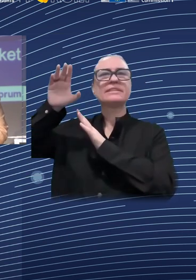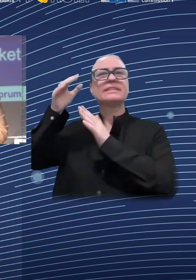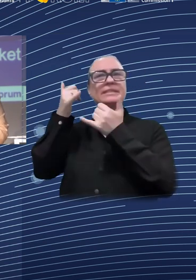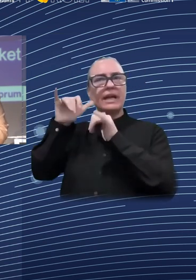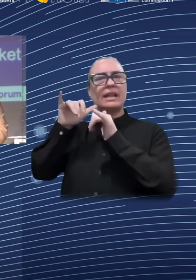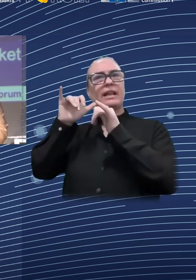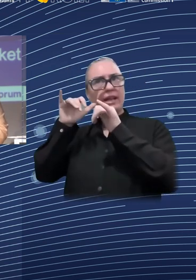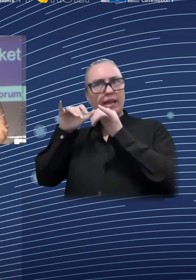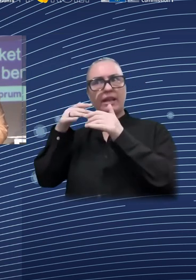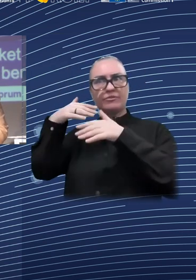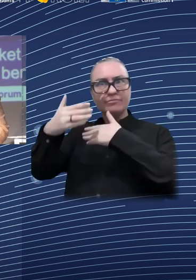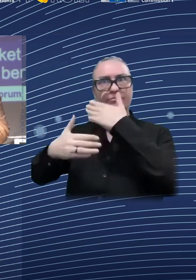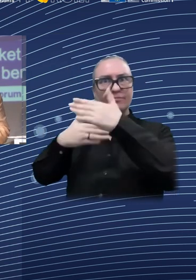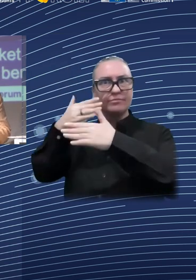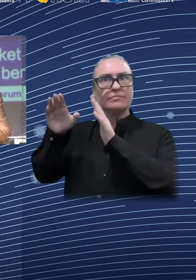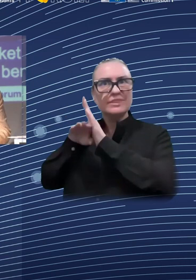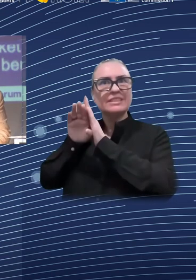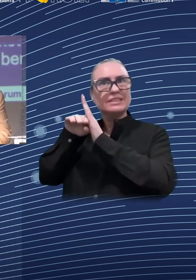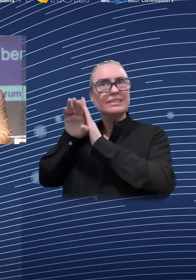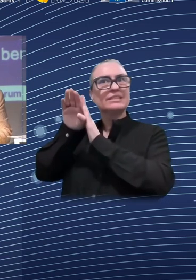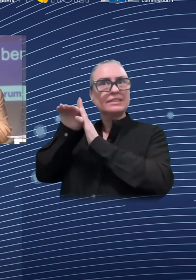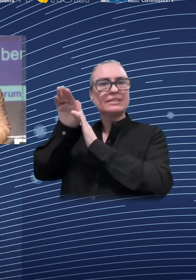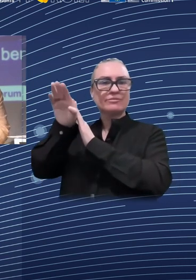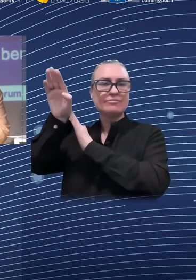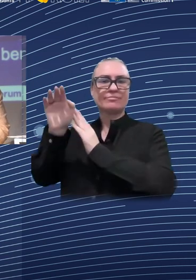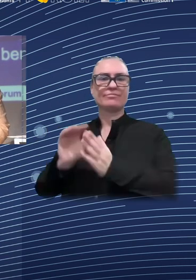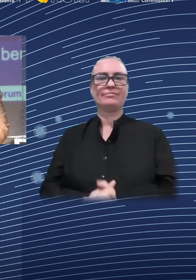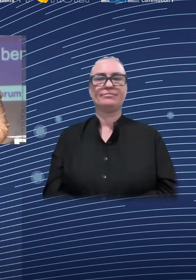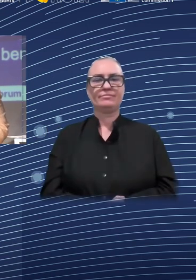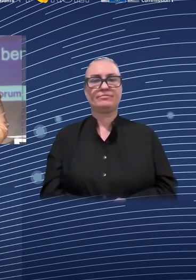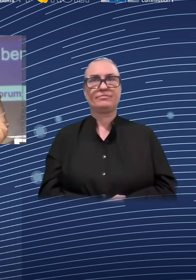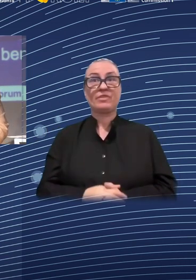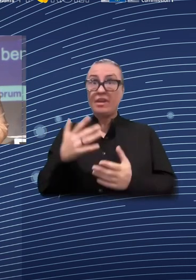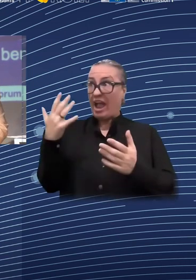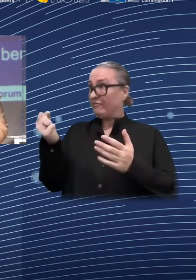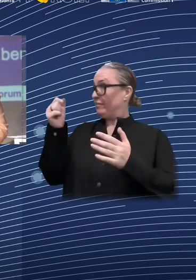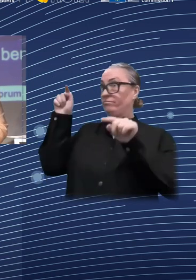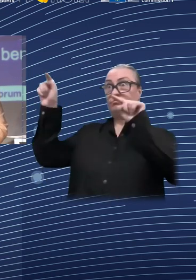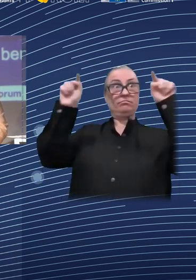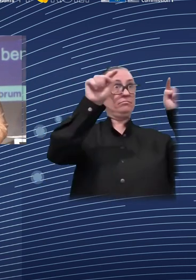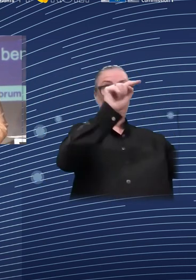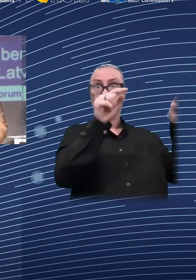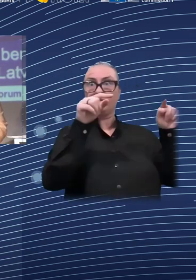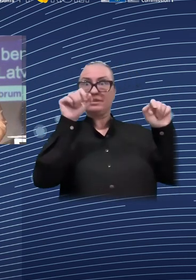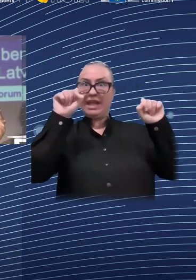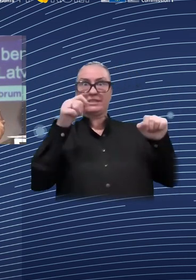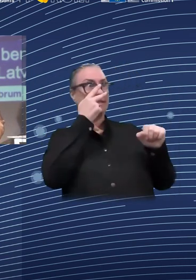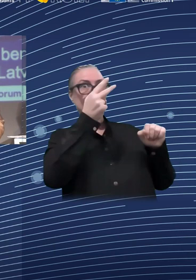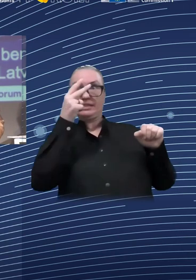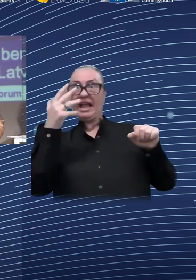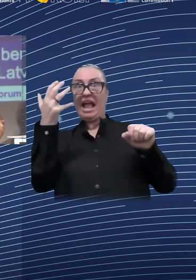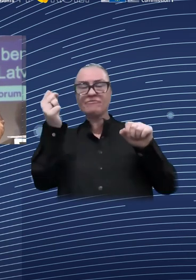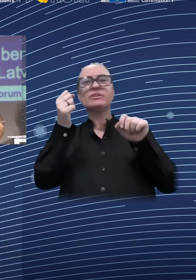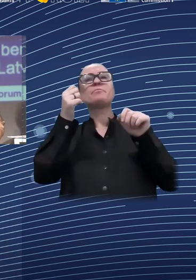already. And this is what we see, at least also in Latvia, that, for example, computer vision in